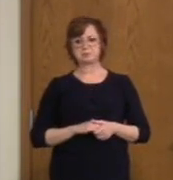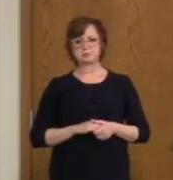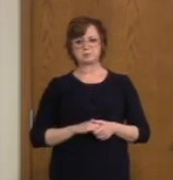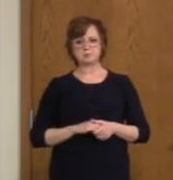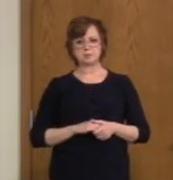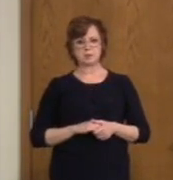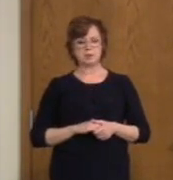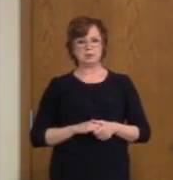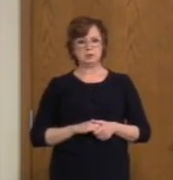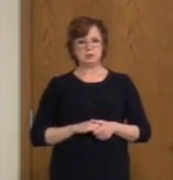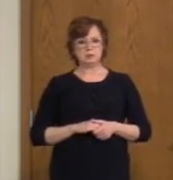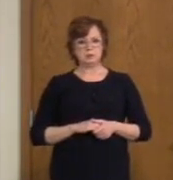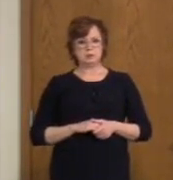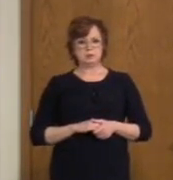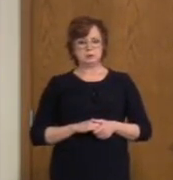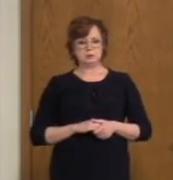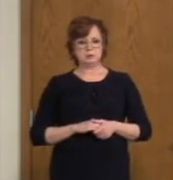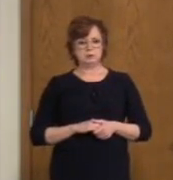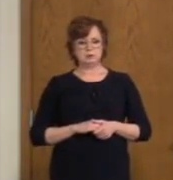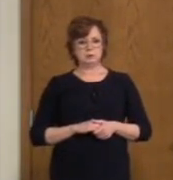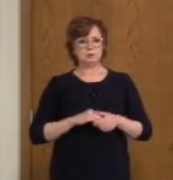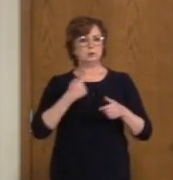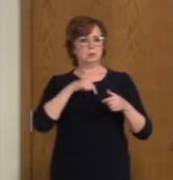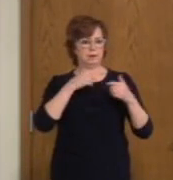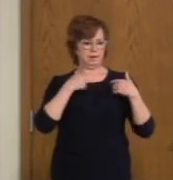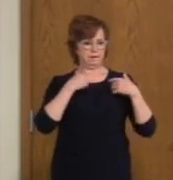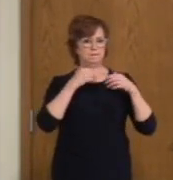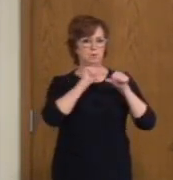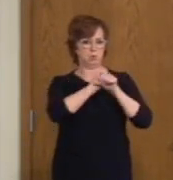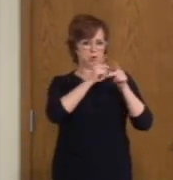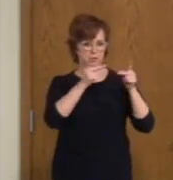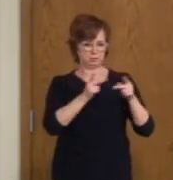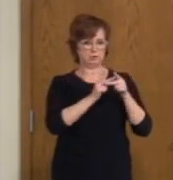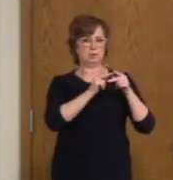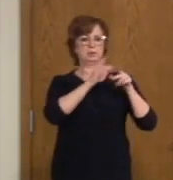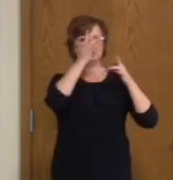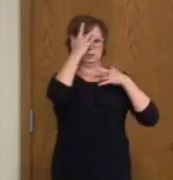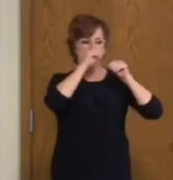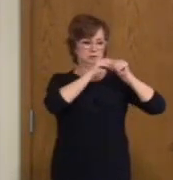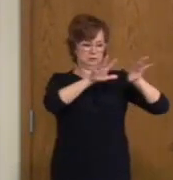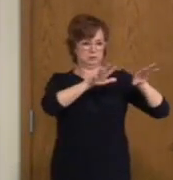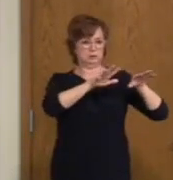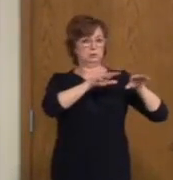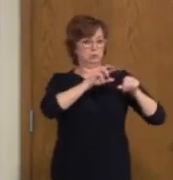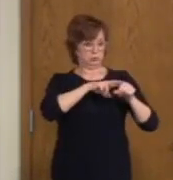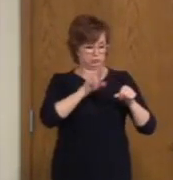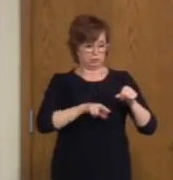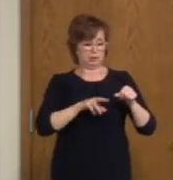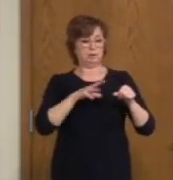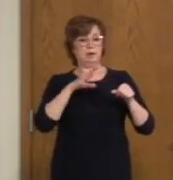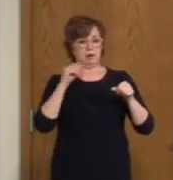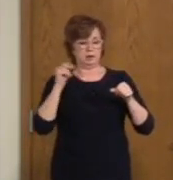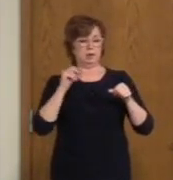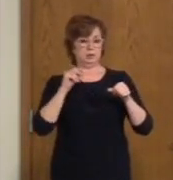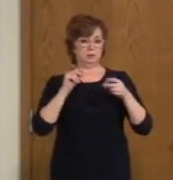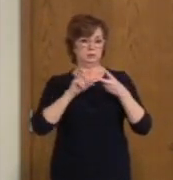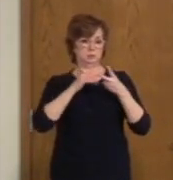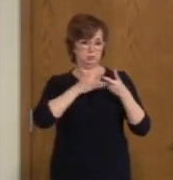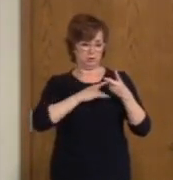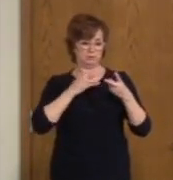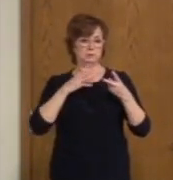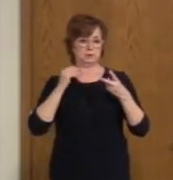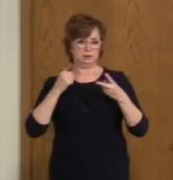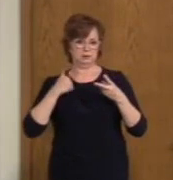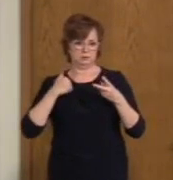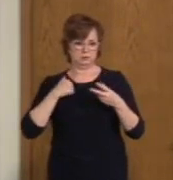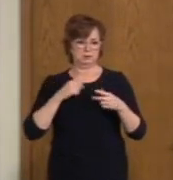workplace outbreaks in Regina, across the province, across Canada. But there's been many workplaces that we should recognize that have been very,